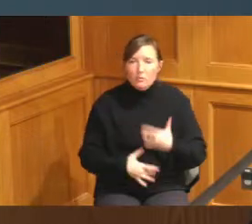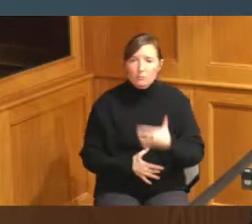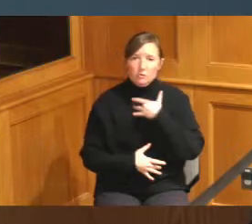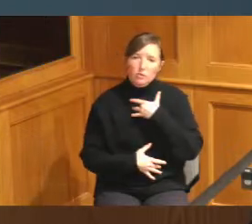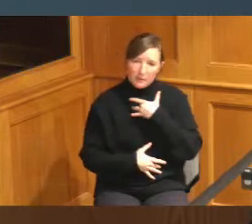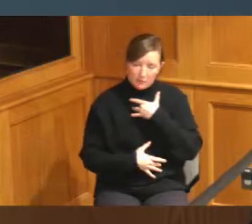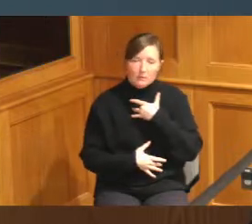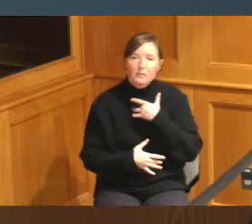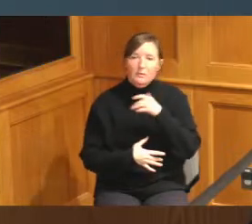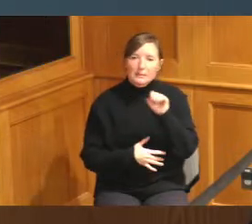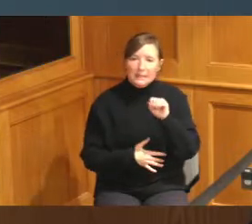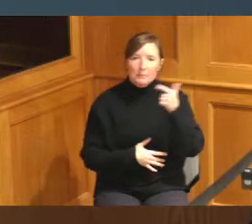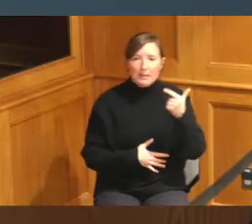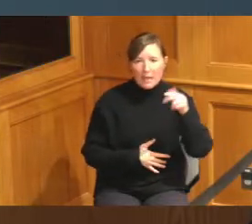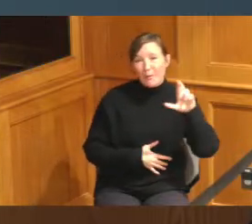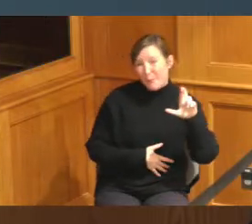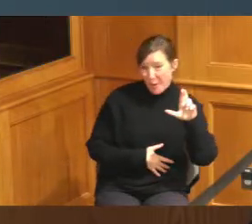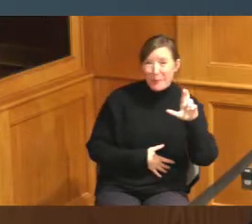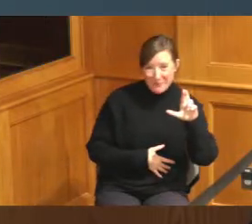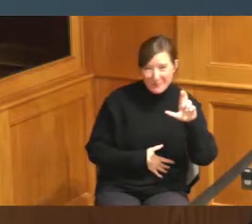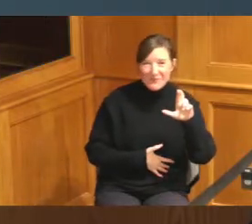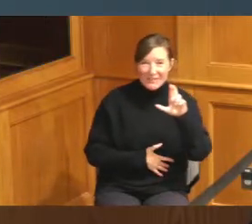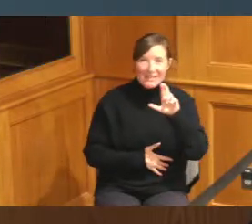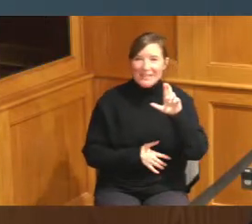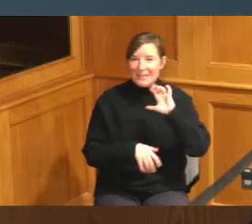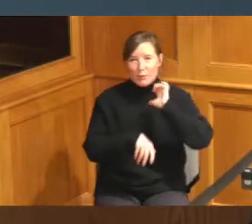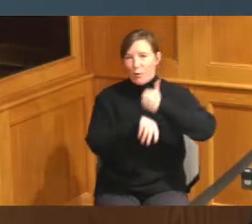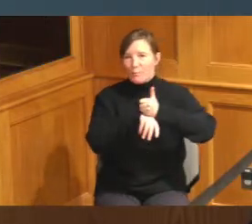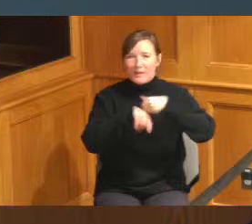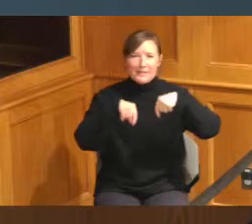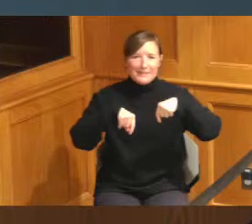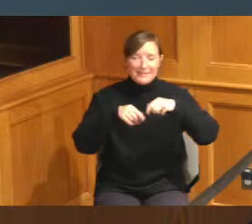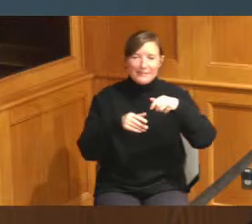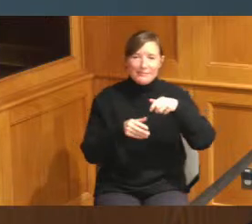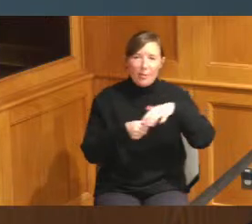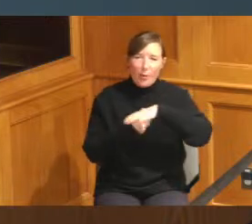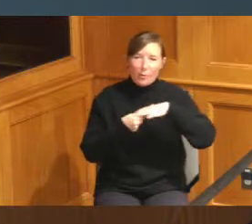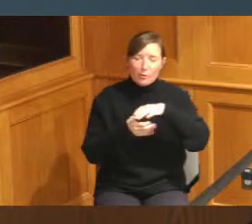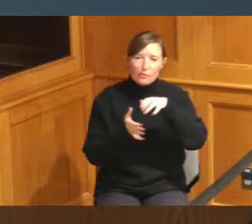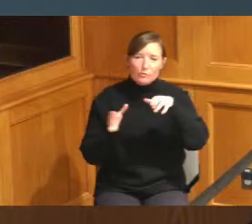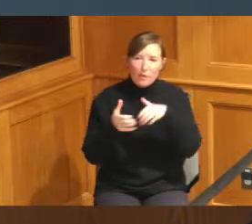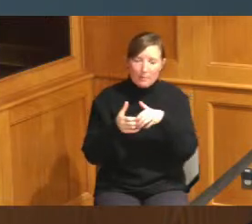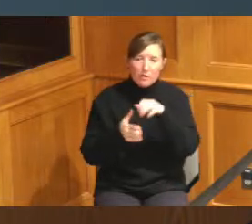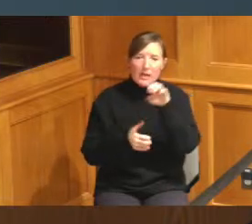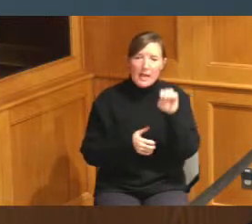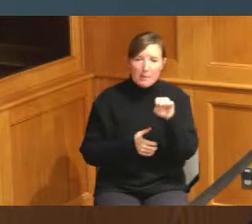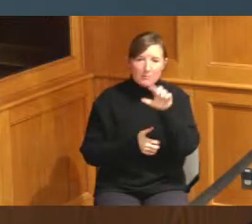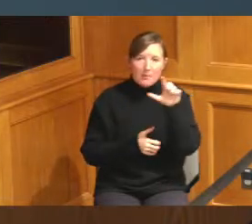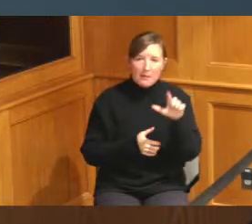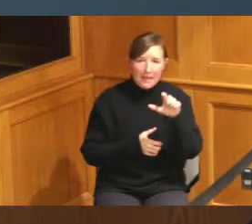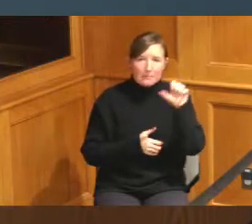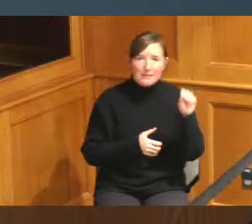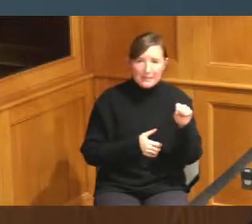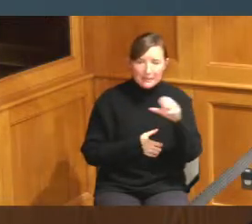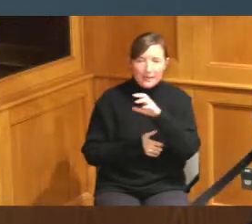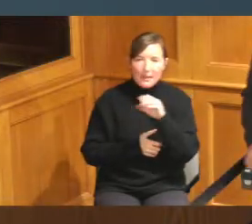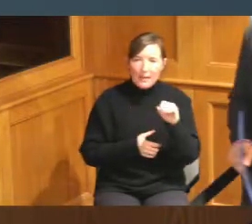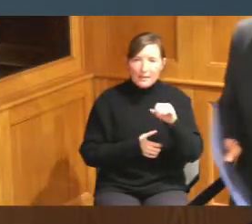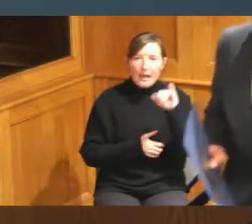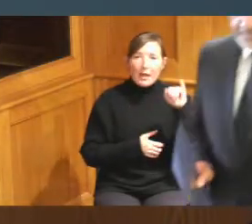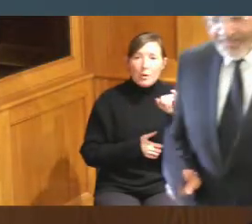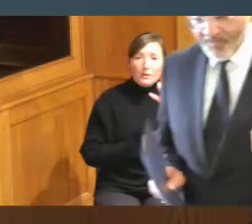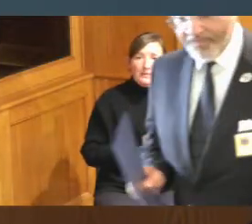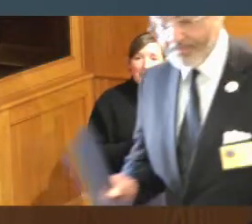appreciation to Sigma Gamma Rho Incorporated and their local chapters, Epsilon Lambda Sigma and Iota